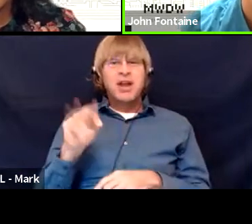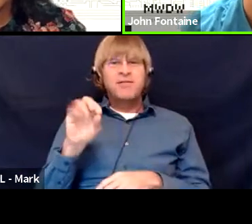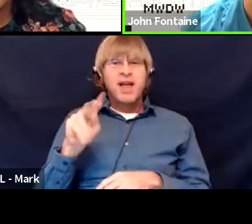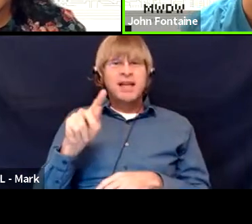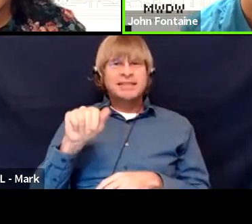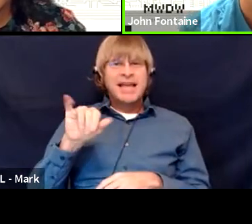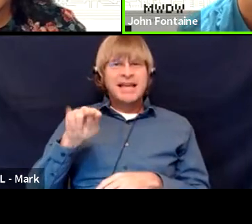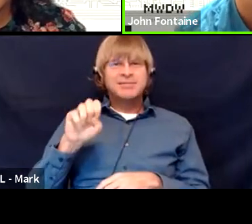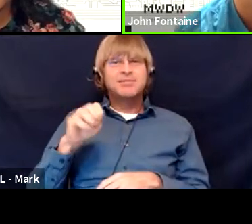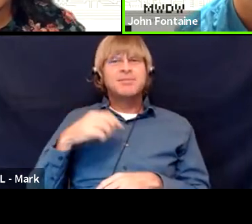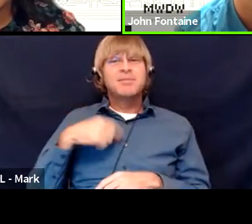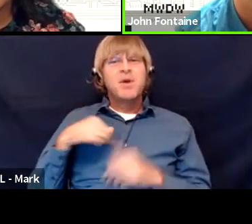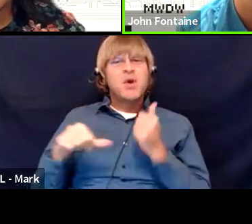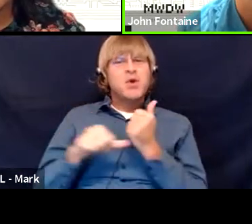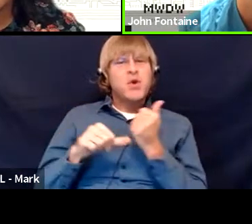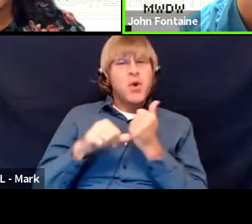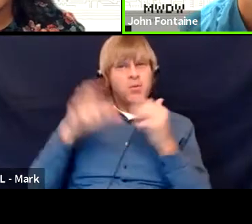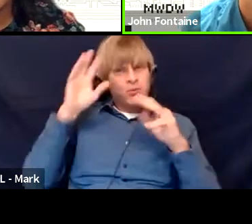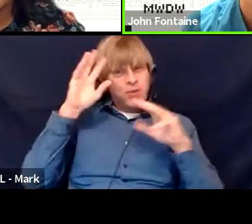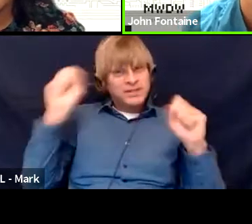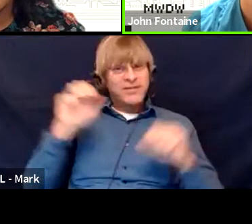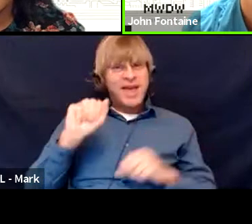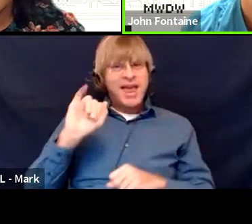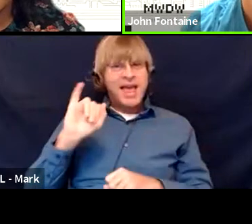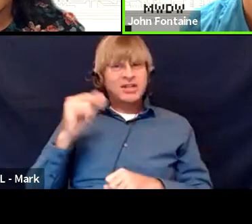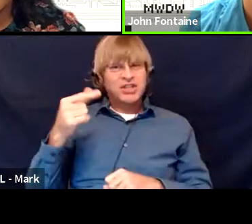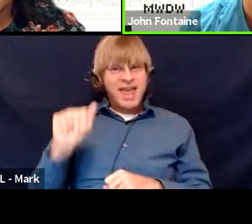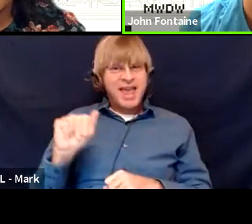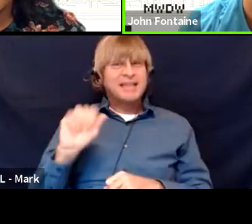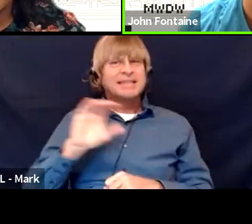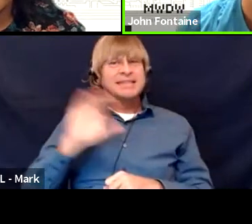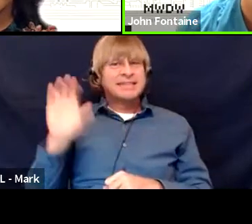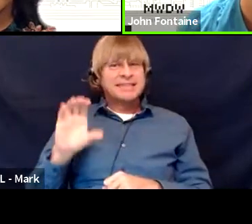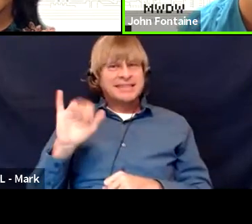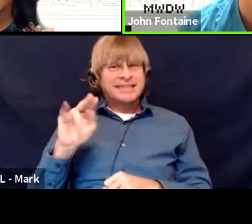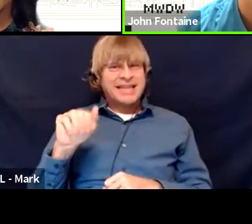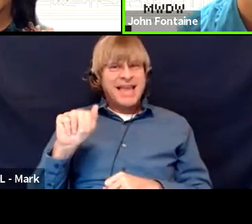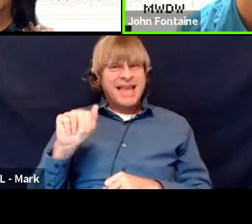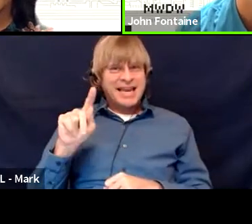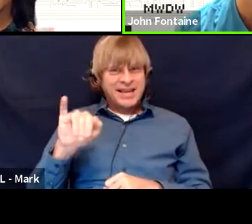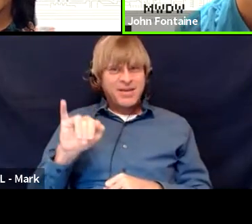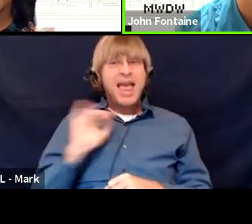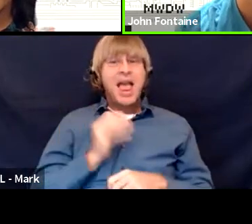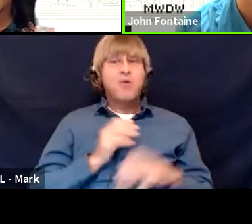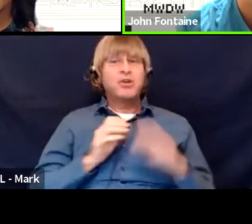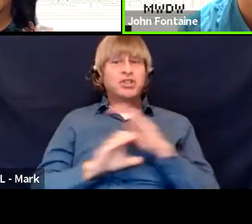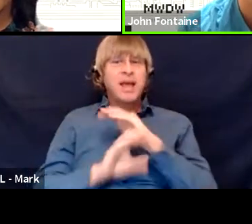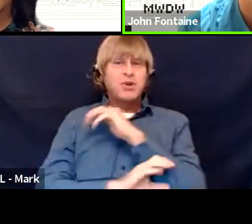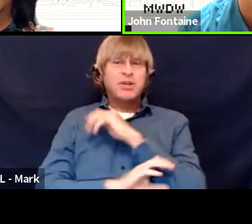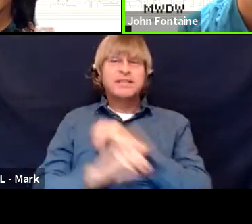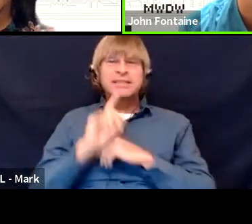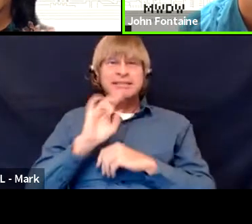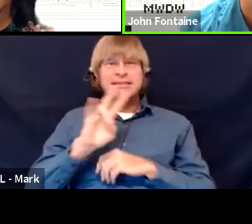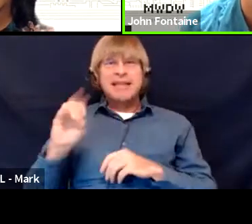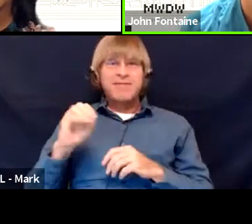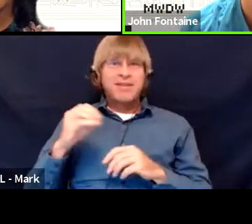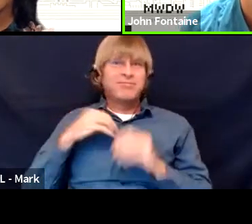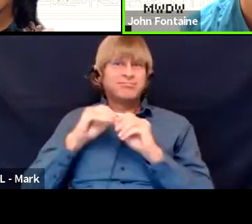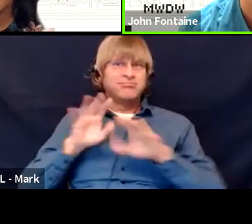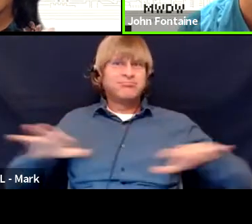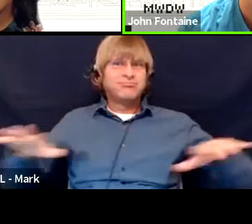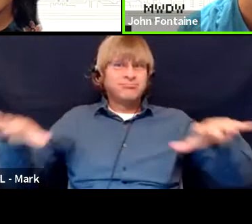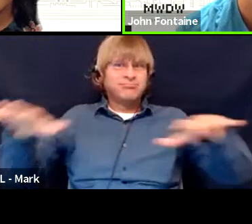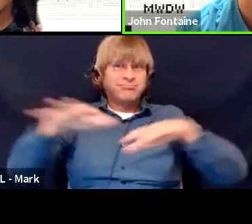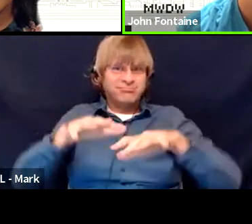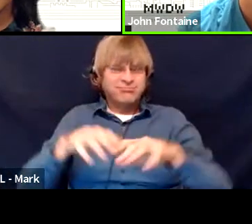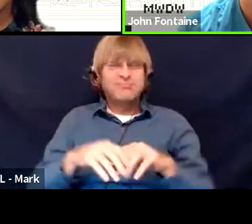I am the co-president of AIGA Cincinnati. Our chapter is one of 70 plus chapters of AIGA,